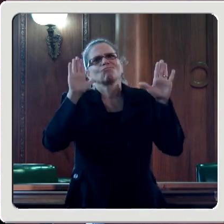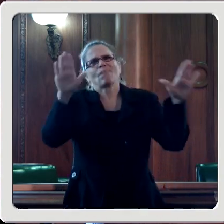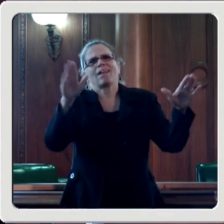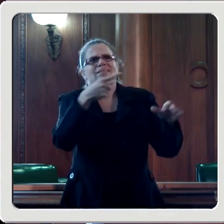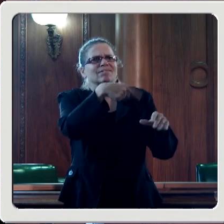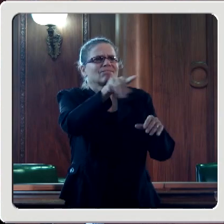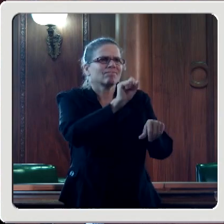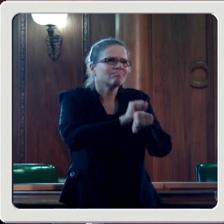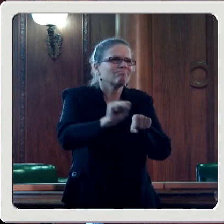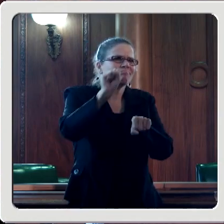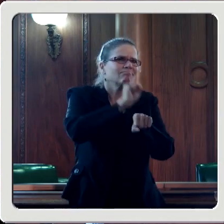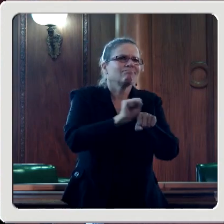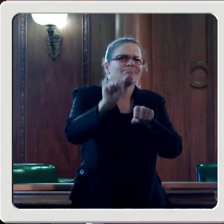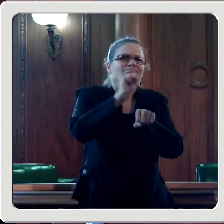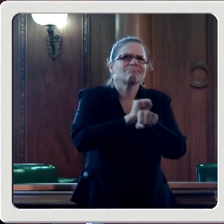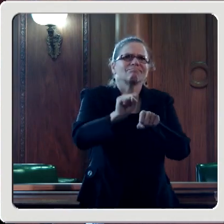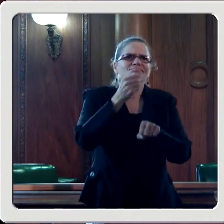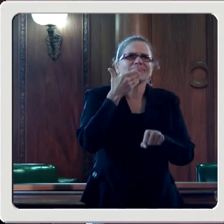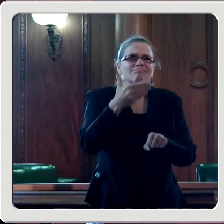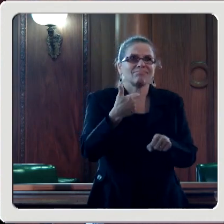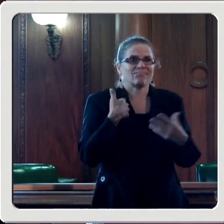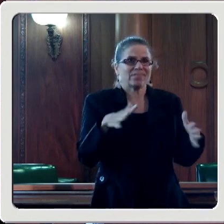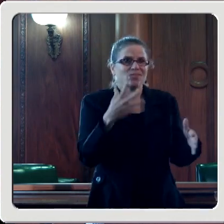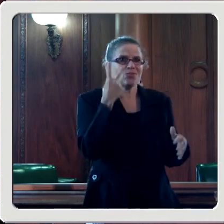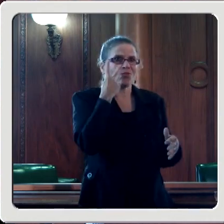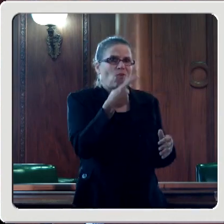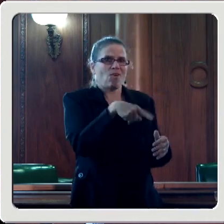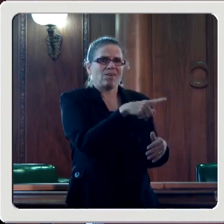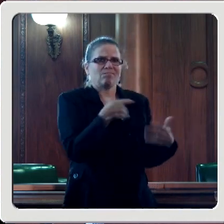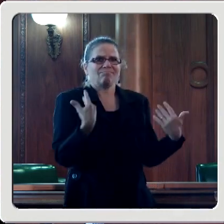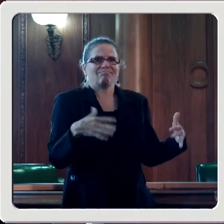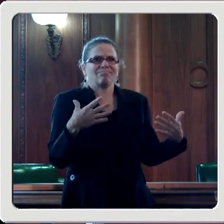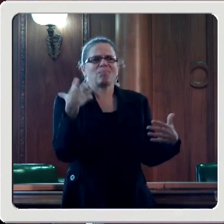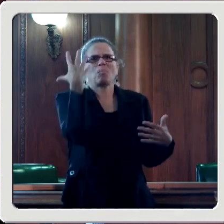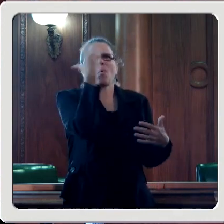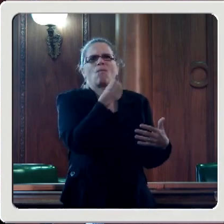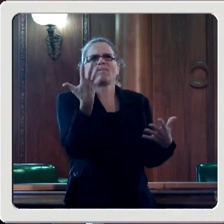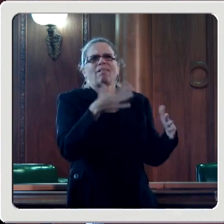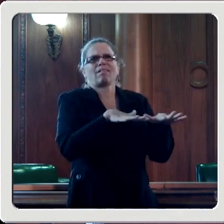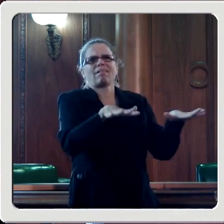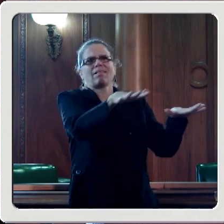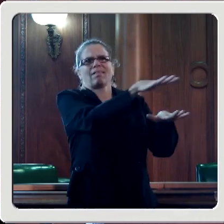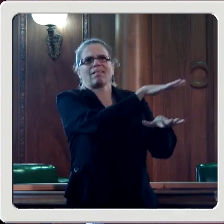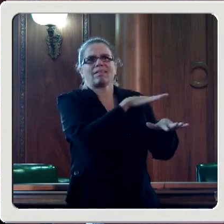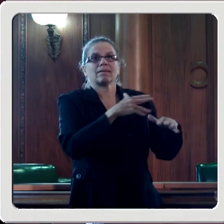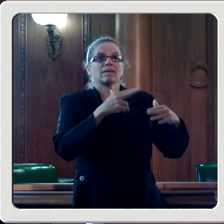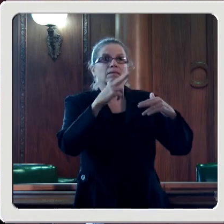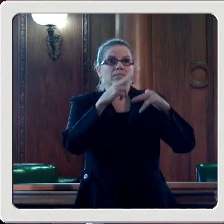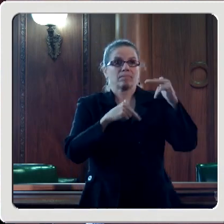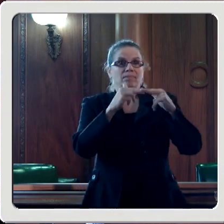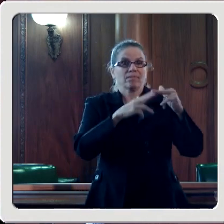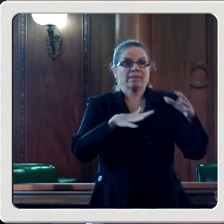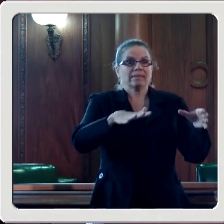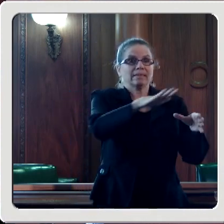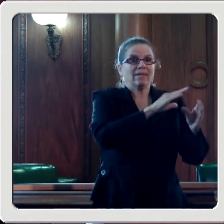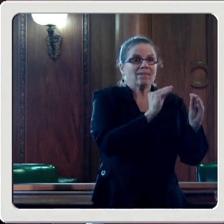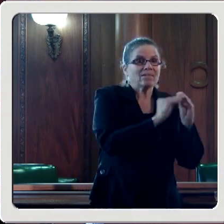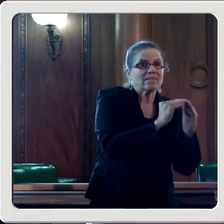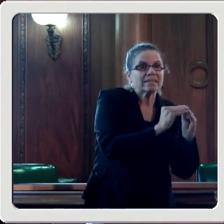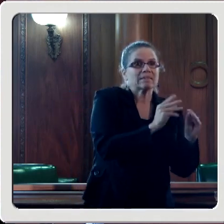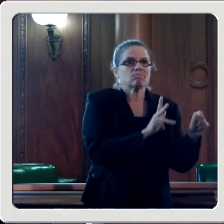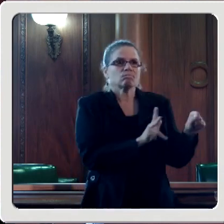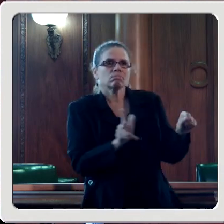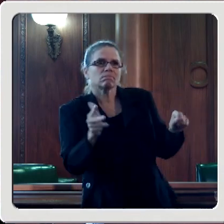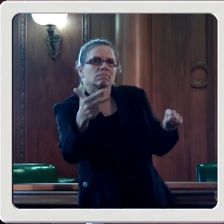from Brookings, Pat and Chris, is looking, the traffic reconfiguration, Central Street and New is looking fantastic.